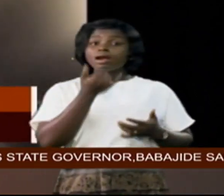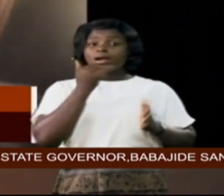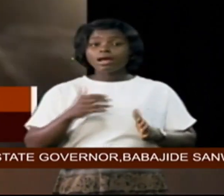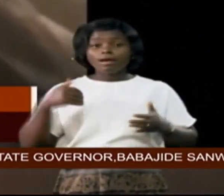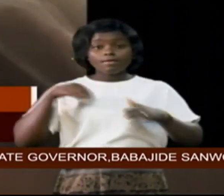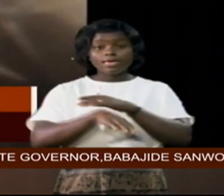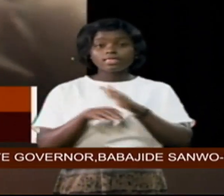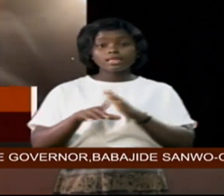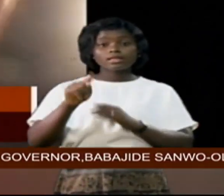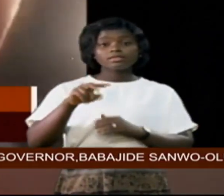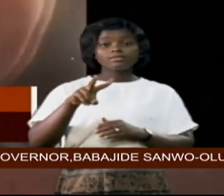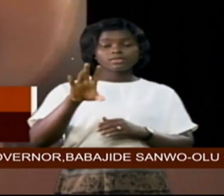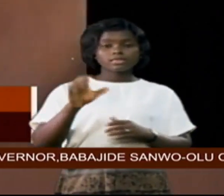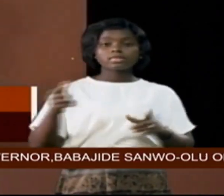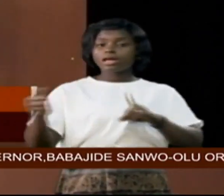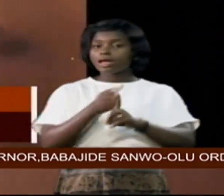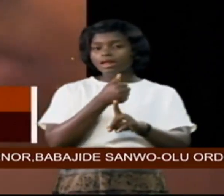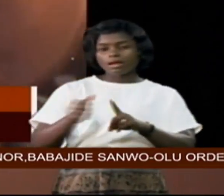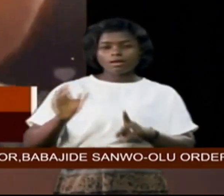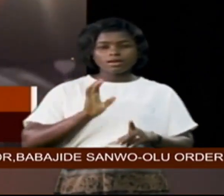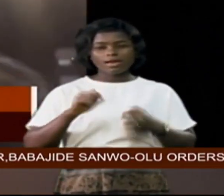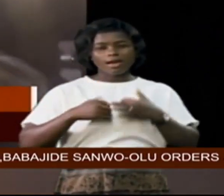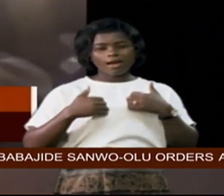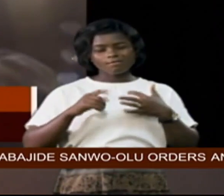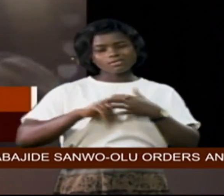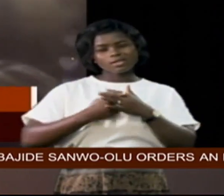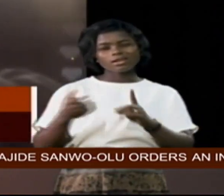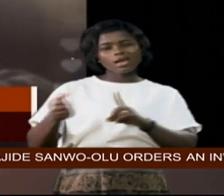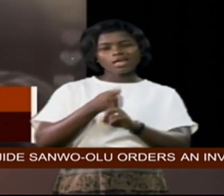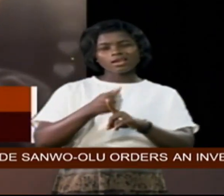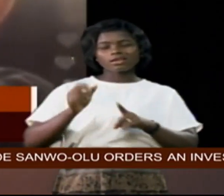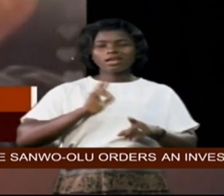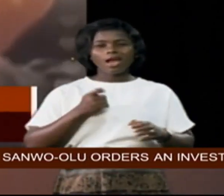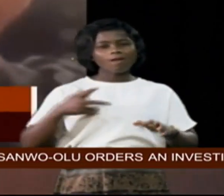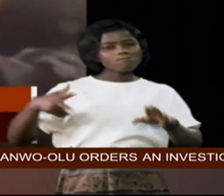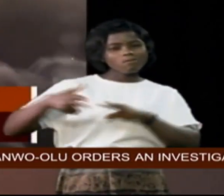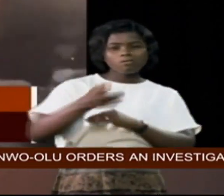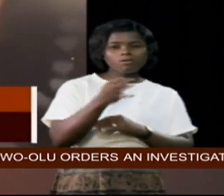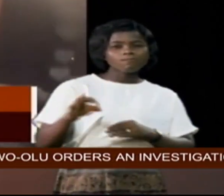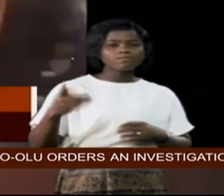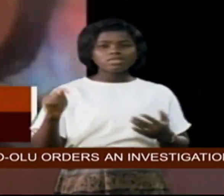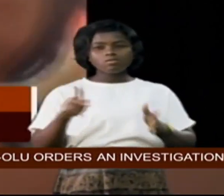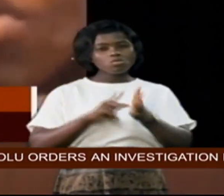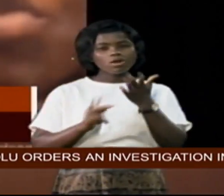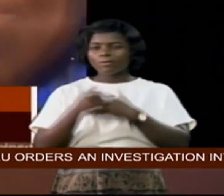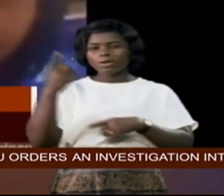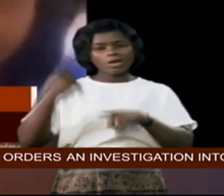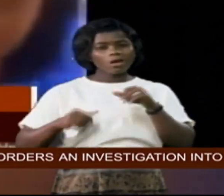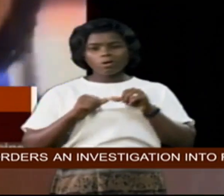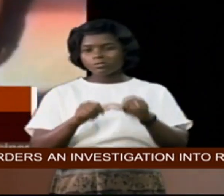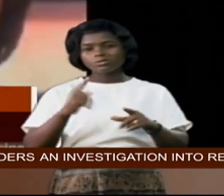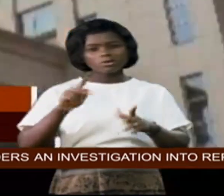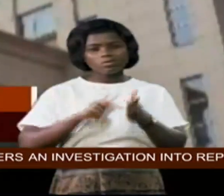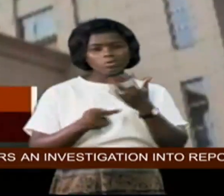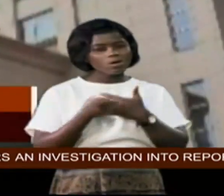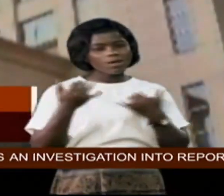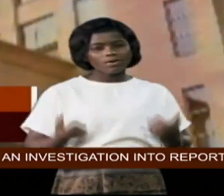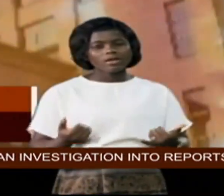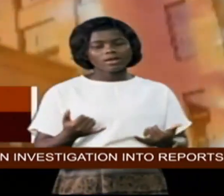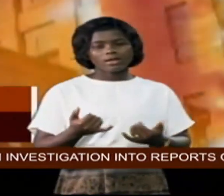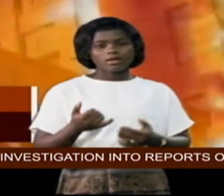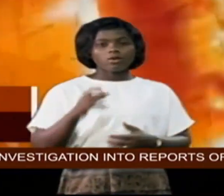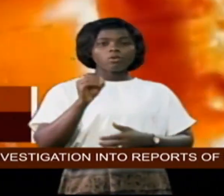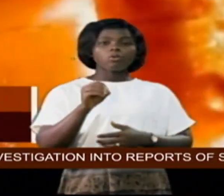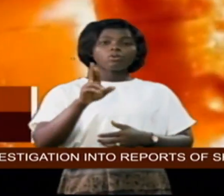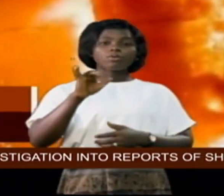they're attacking. They've started attacking us inside the studio. I had to cut off the show and we couldn't go up. We can't continue the show right now. Oriental Hotel